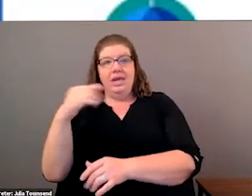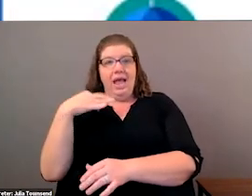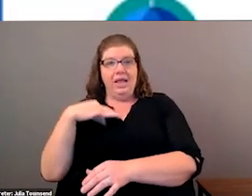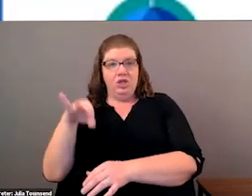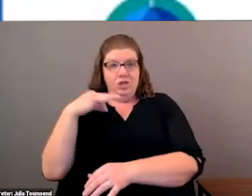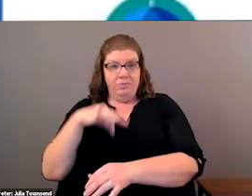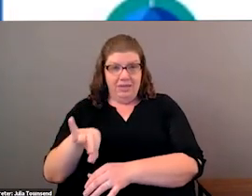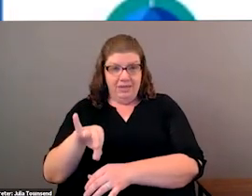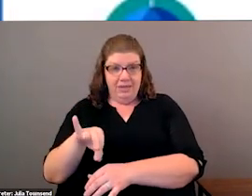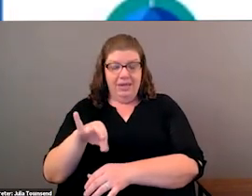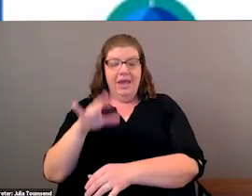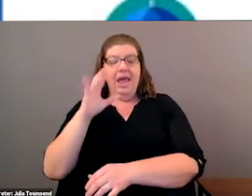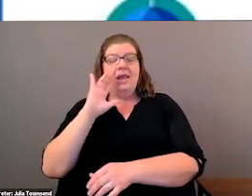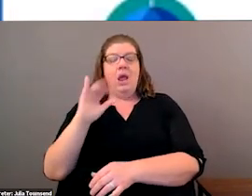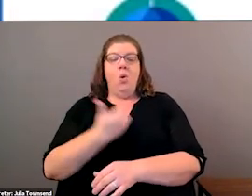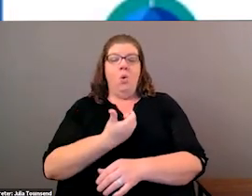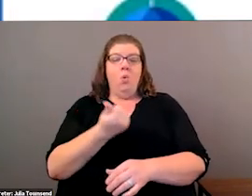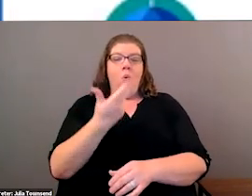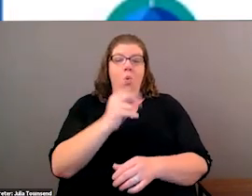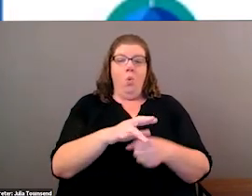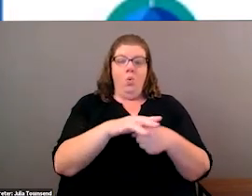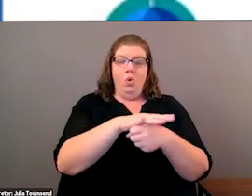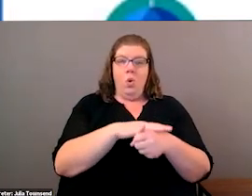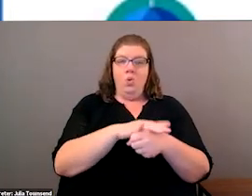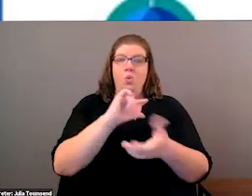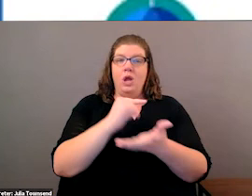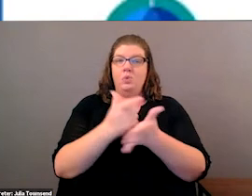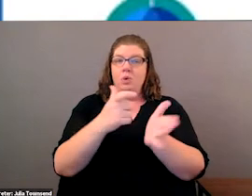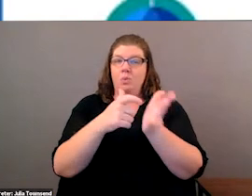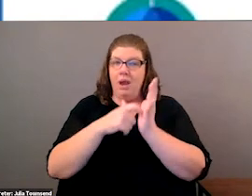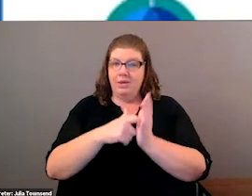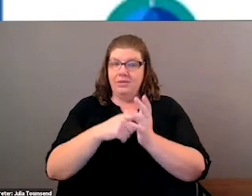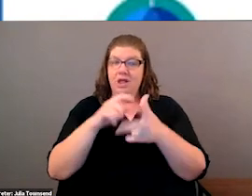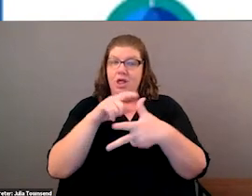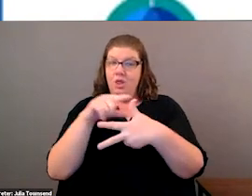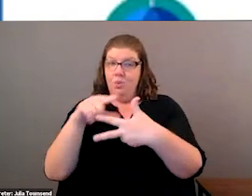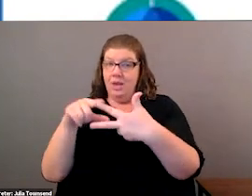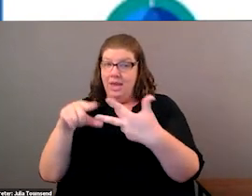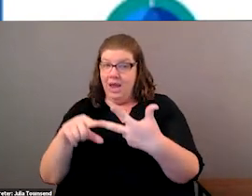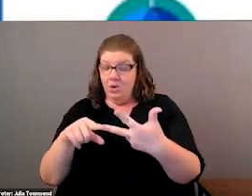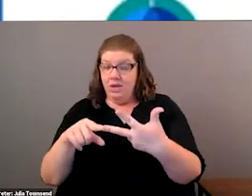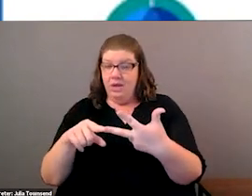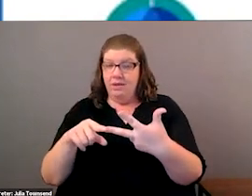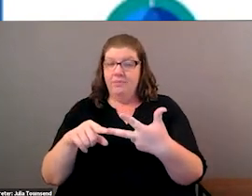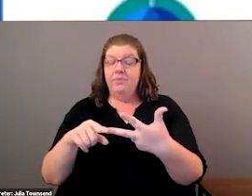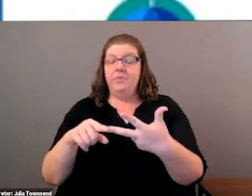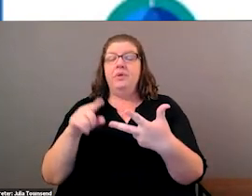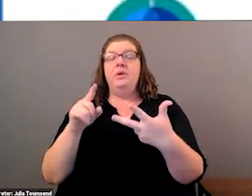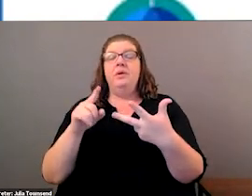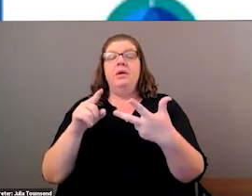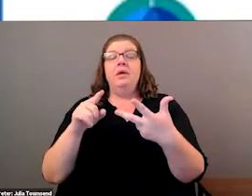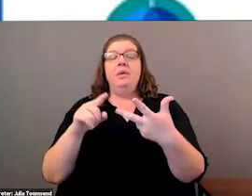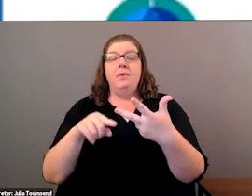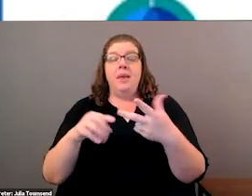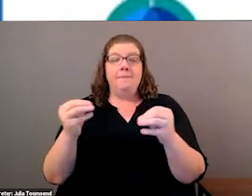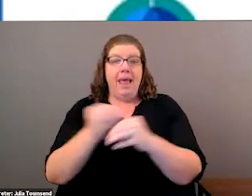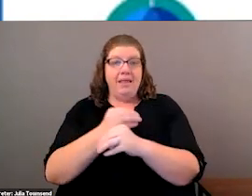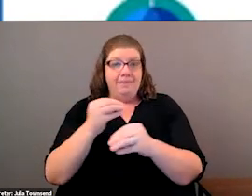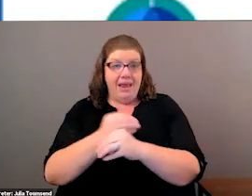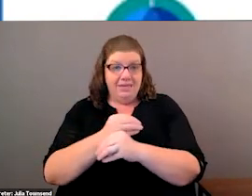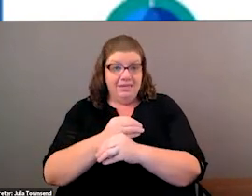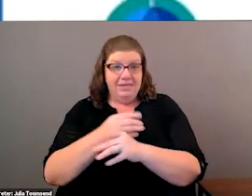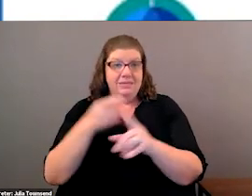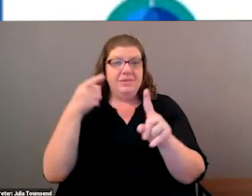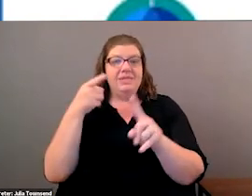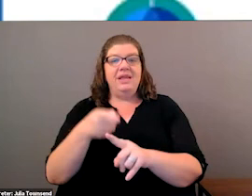own local graduation requirements. Those three main areas are mathematics, and specifically I'm going to call out